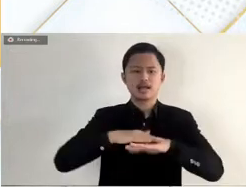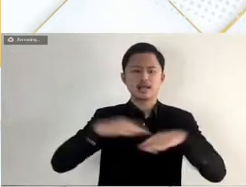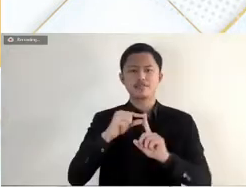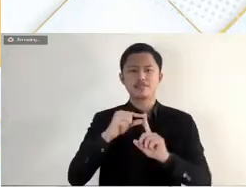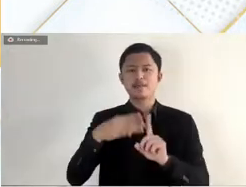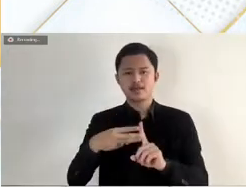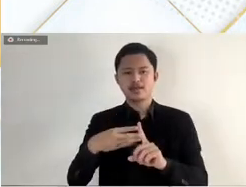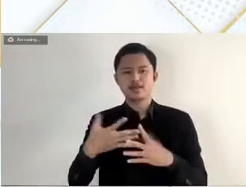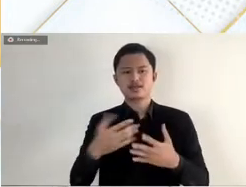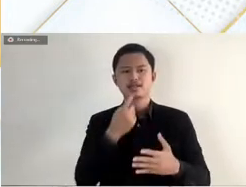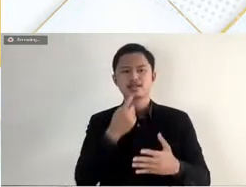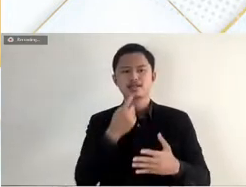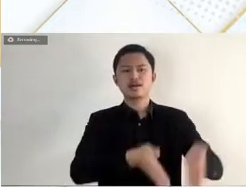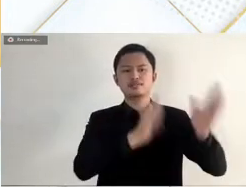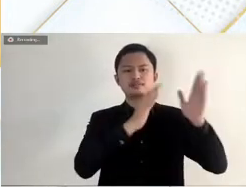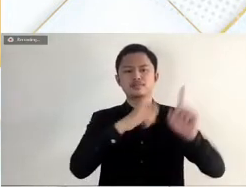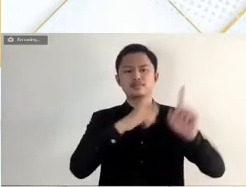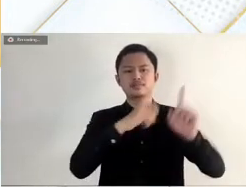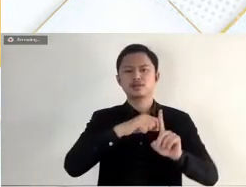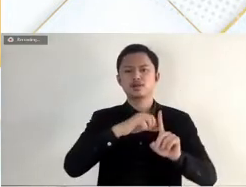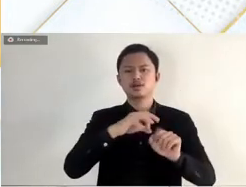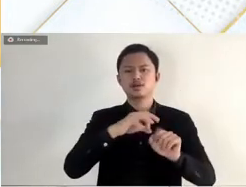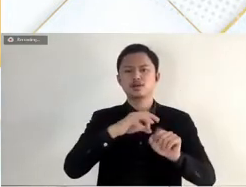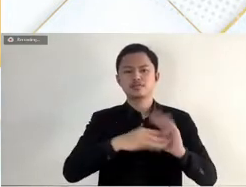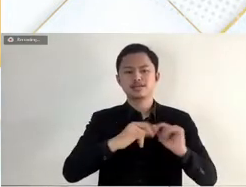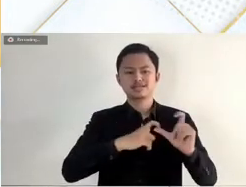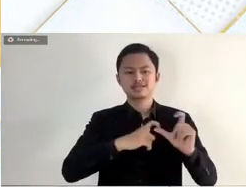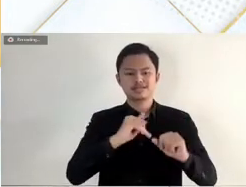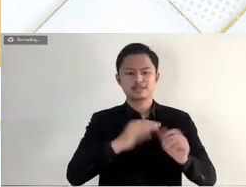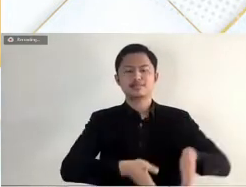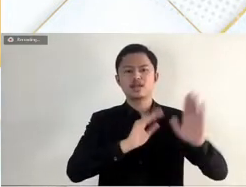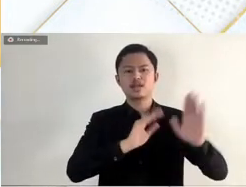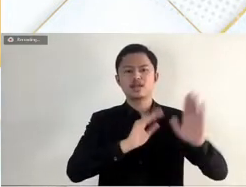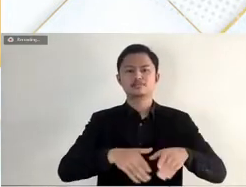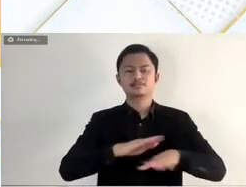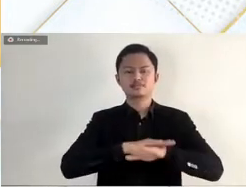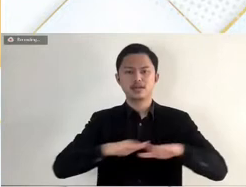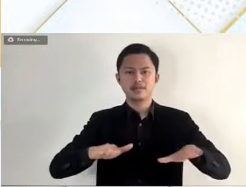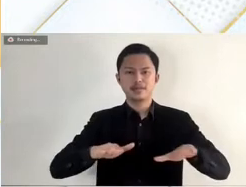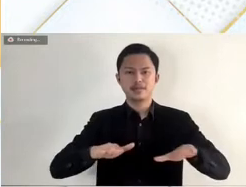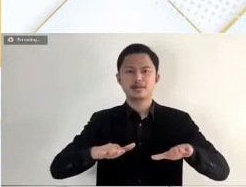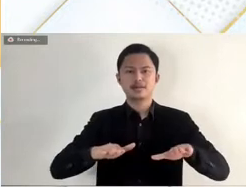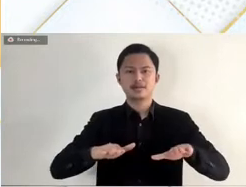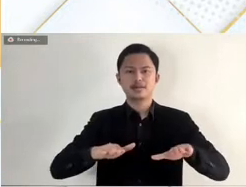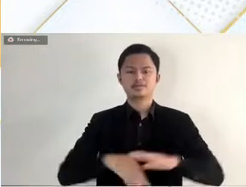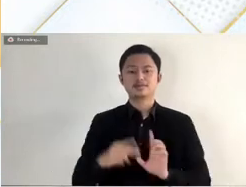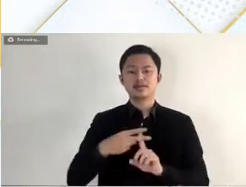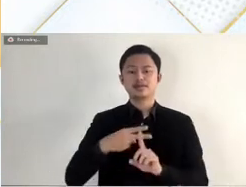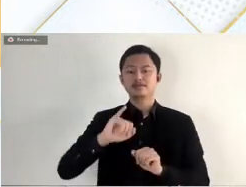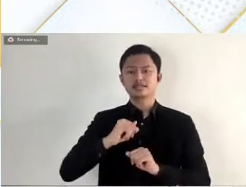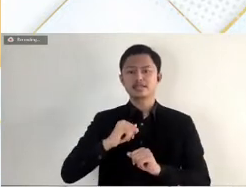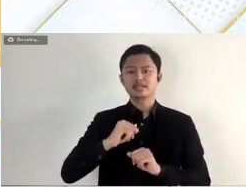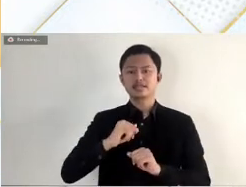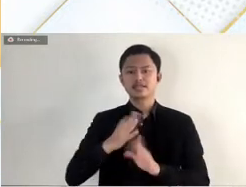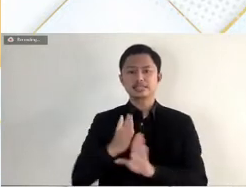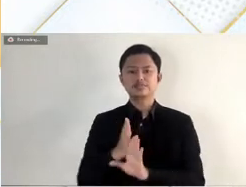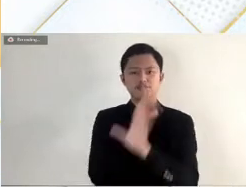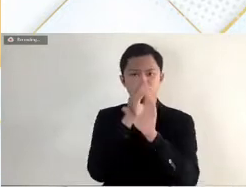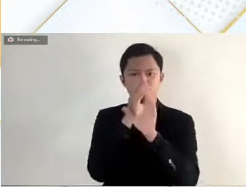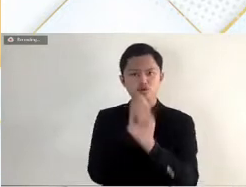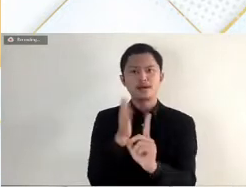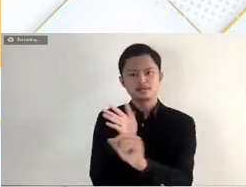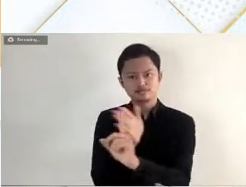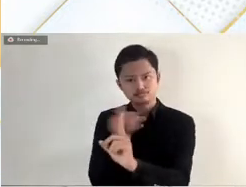Building Commission. Fiji fully believes in preventative diplomacy. As the older adage